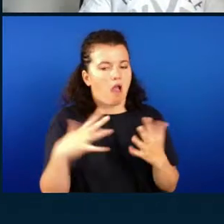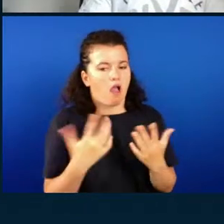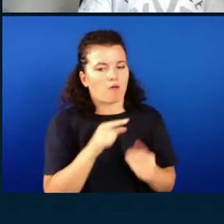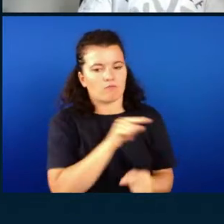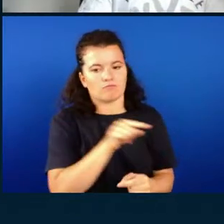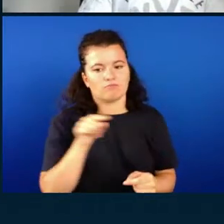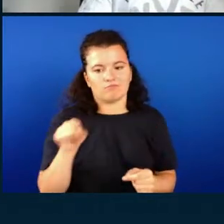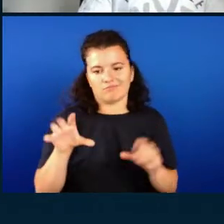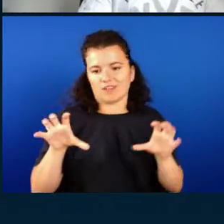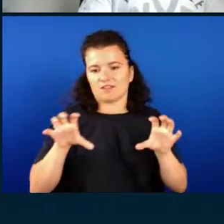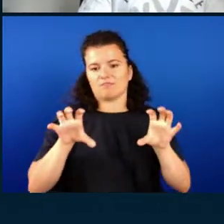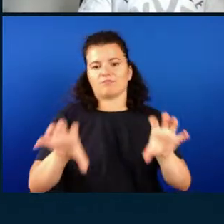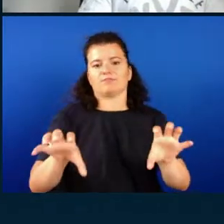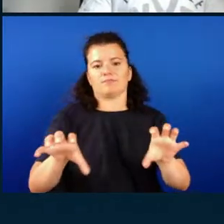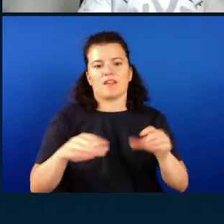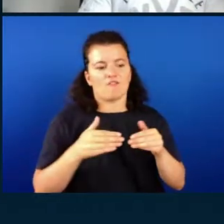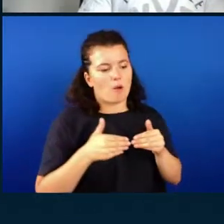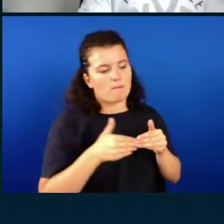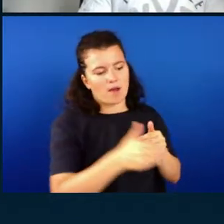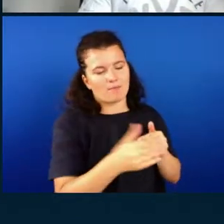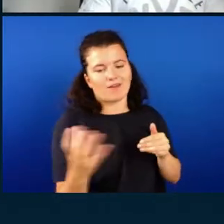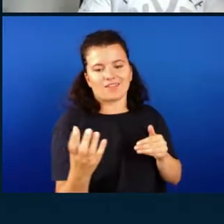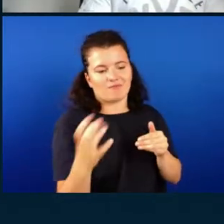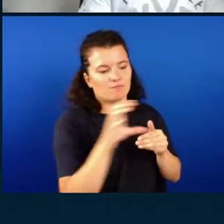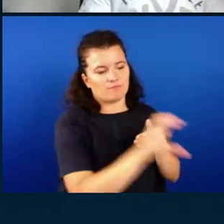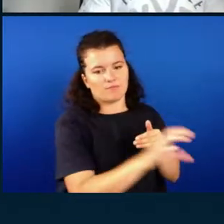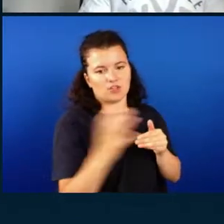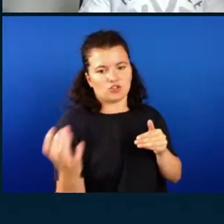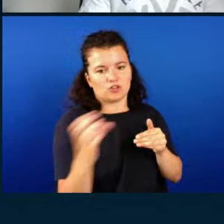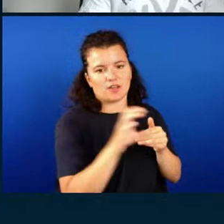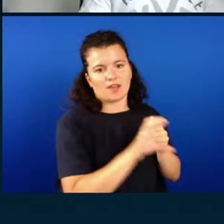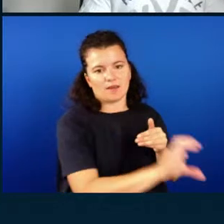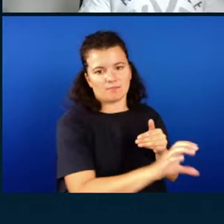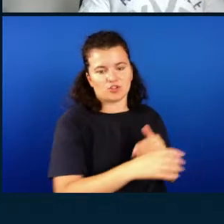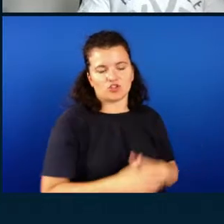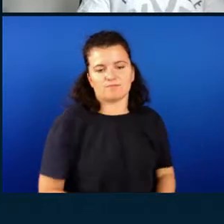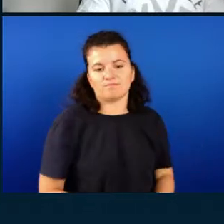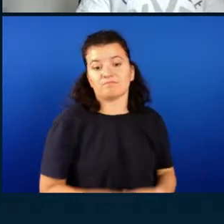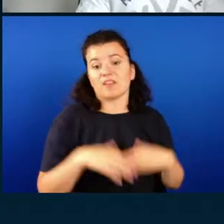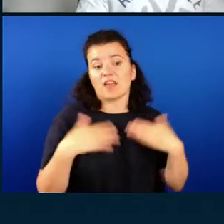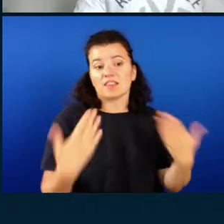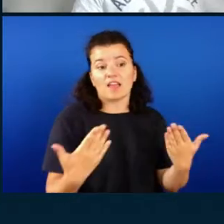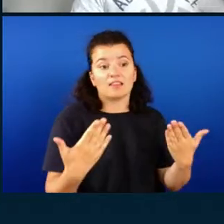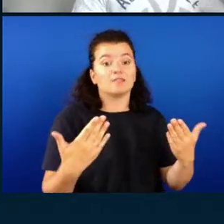pipeline. So that's there, and let's start some code.